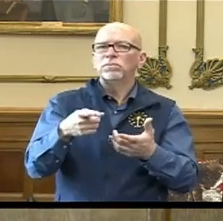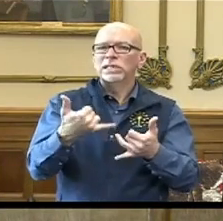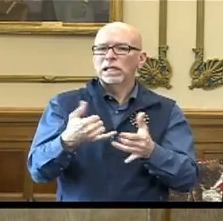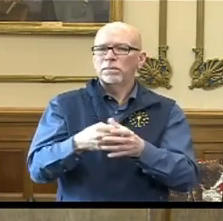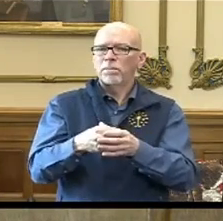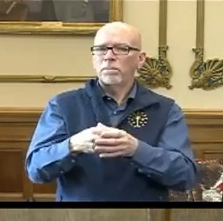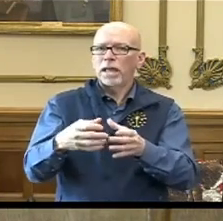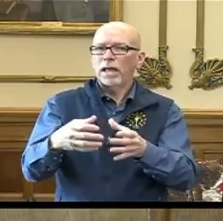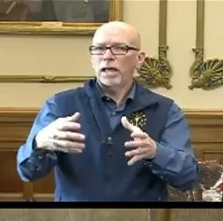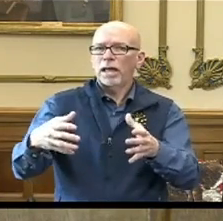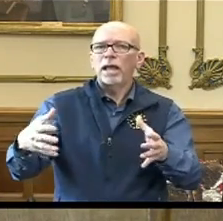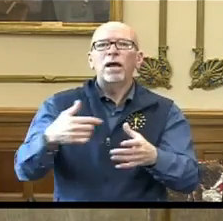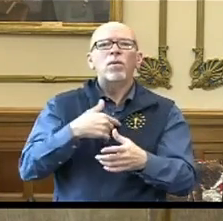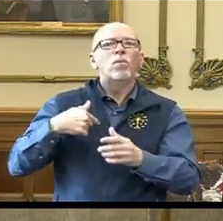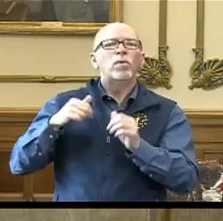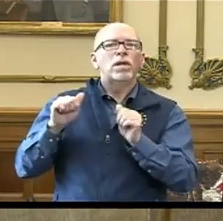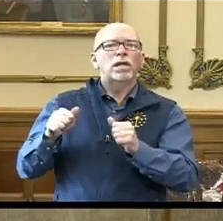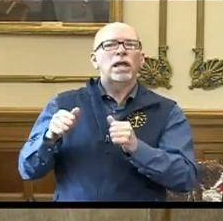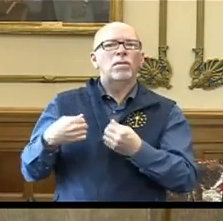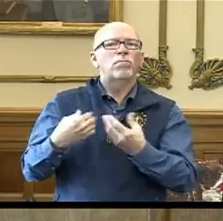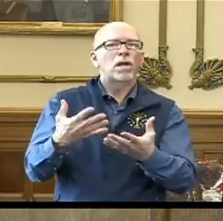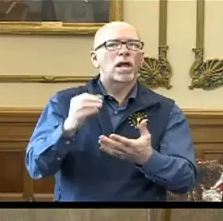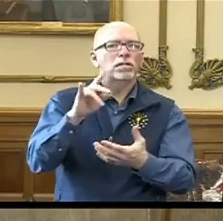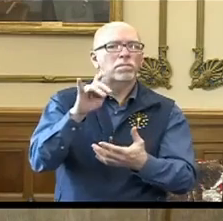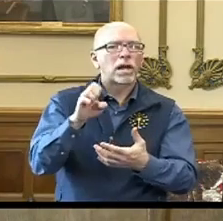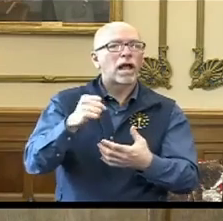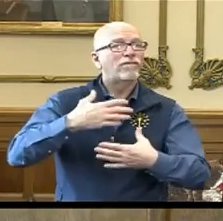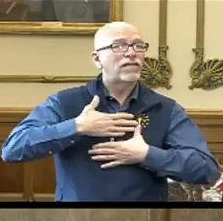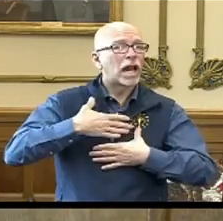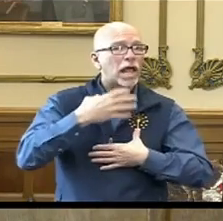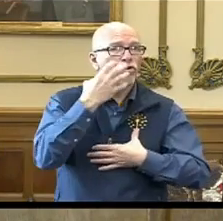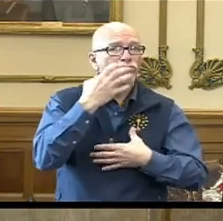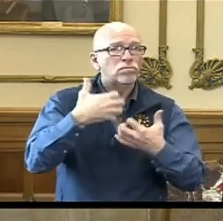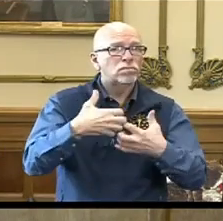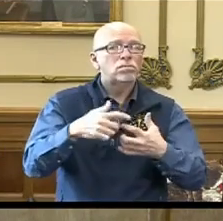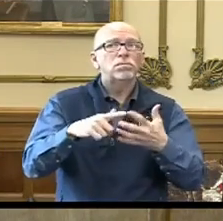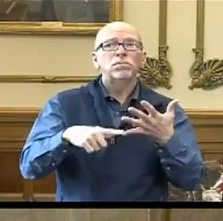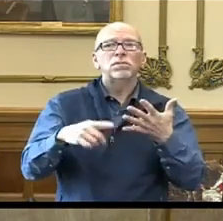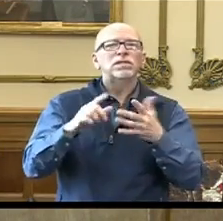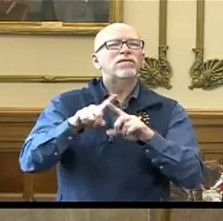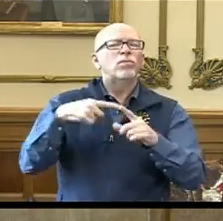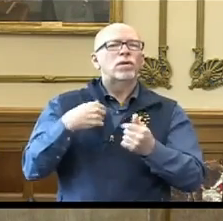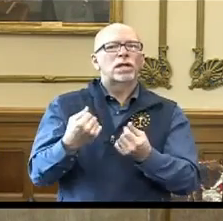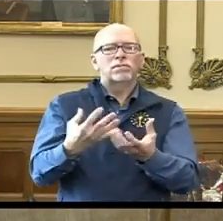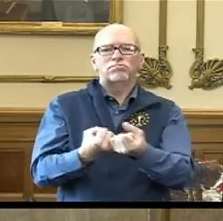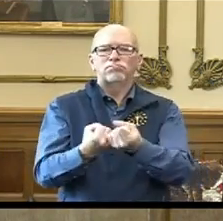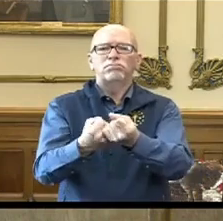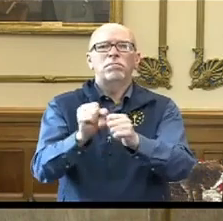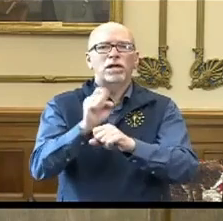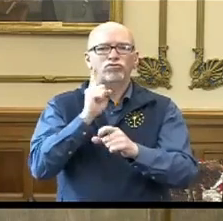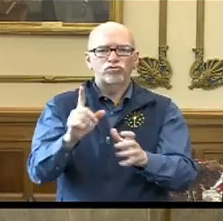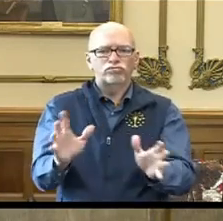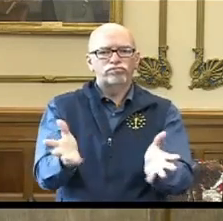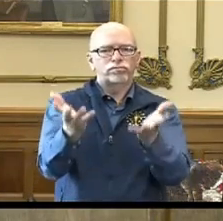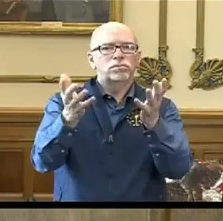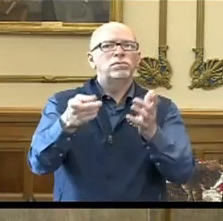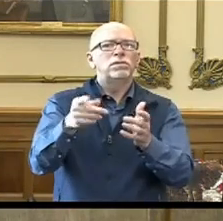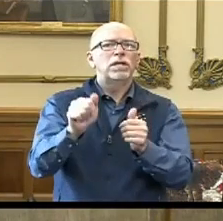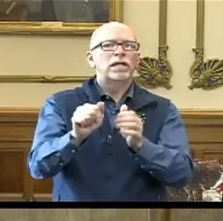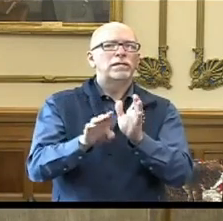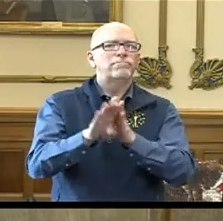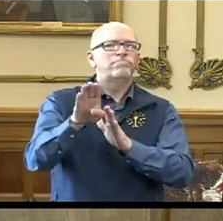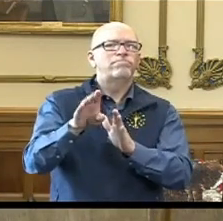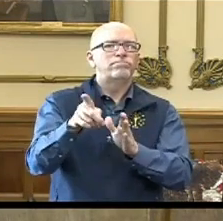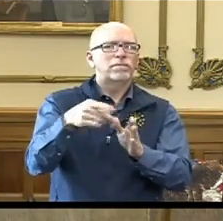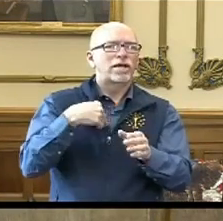things, we can be able to give supplies like ventilators and other things to be able to bring them to where they need to be to surge their